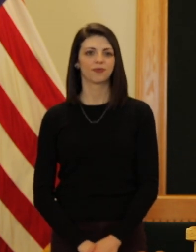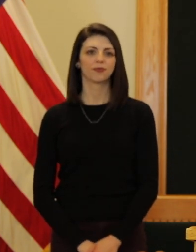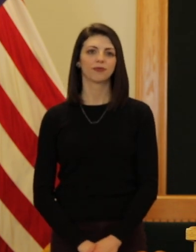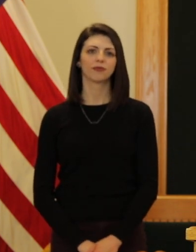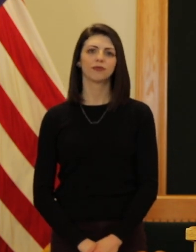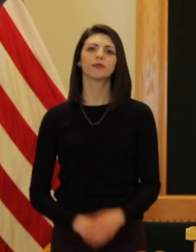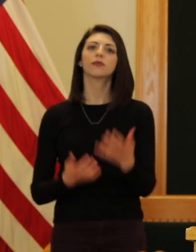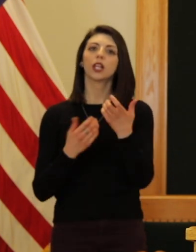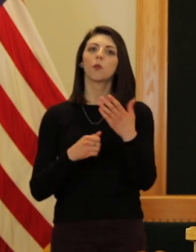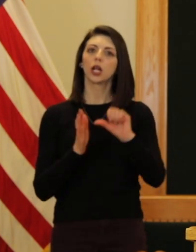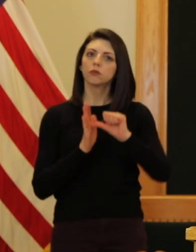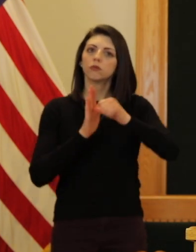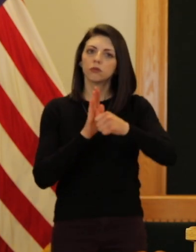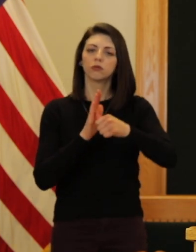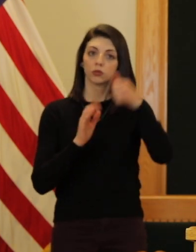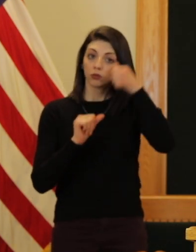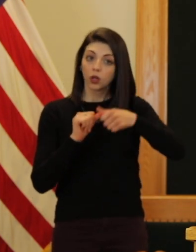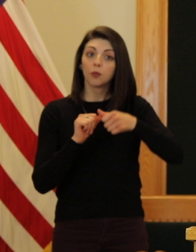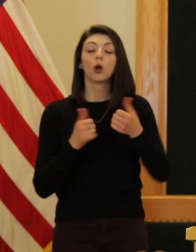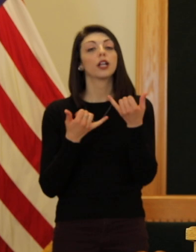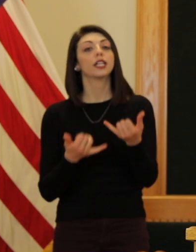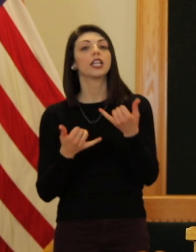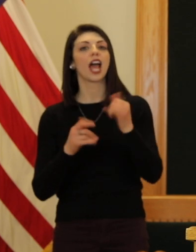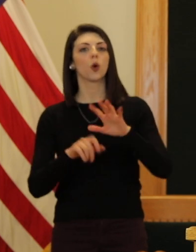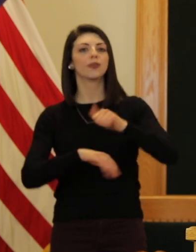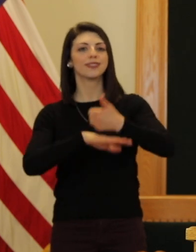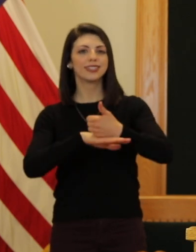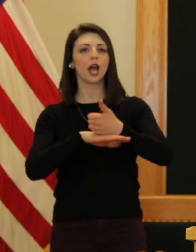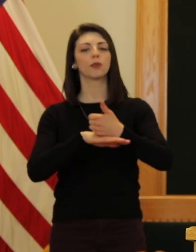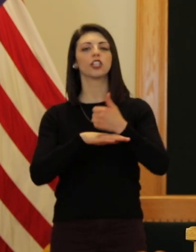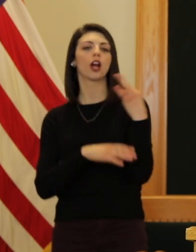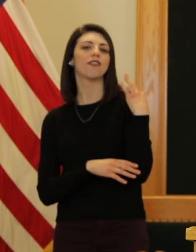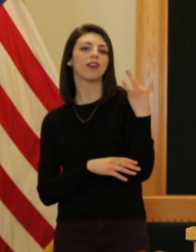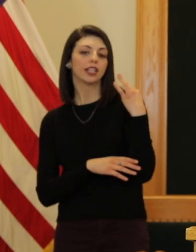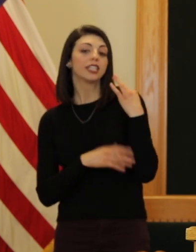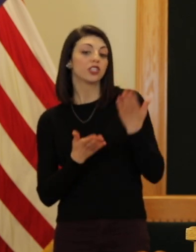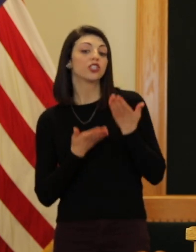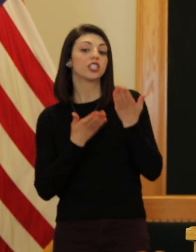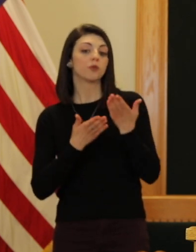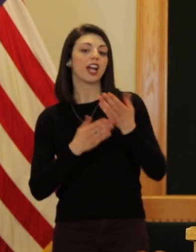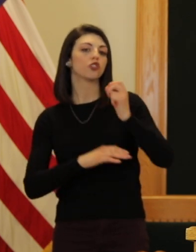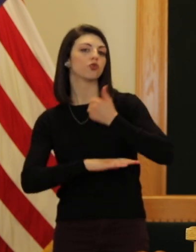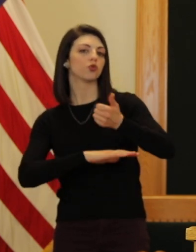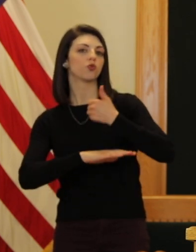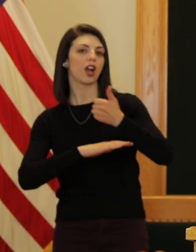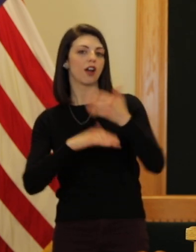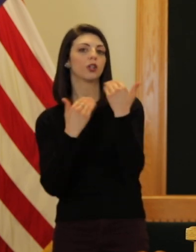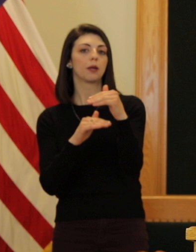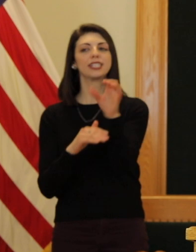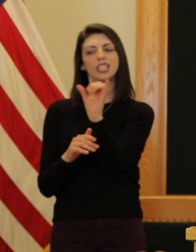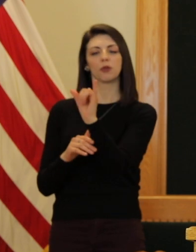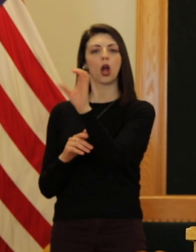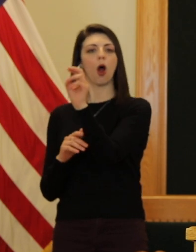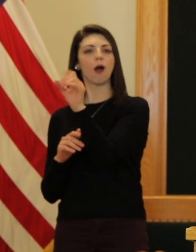I want to remind our residents that we now have voluntary travel recommendations in place, just like our neighbors in Onondaga County. This simply asks